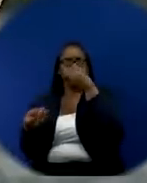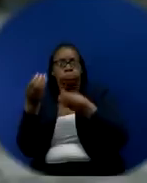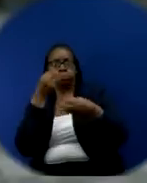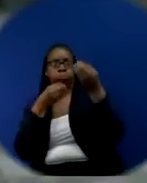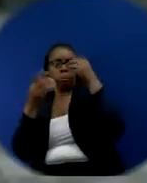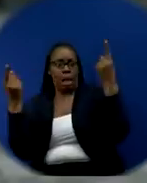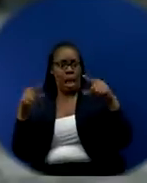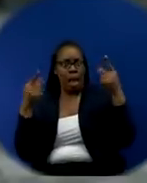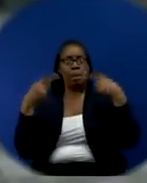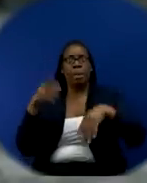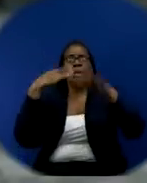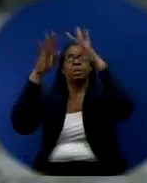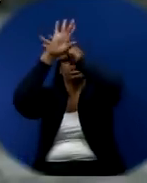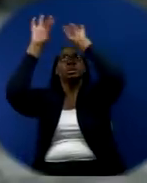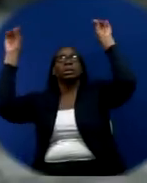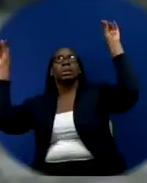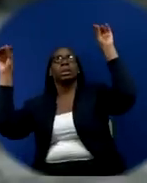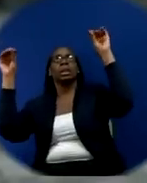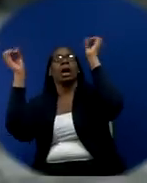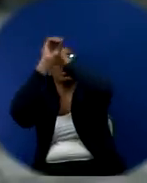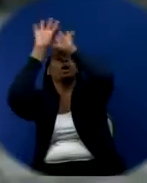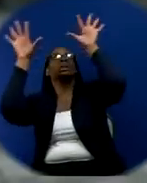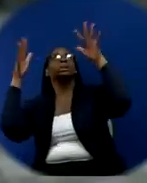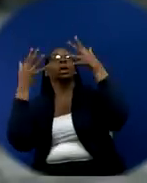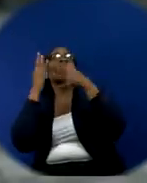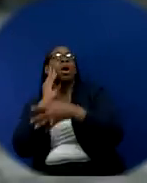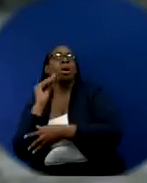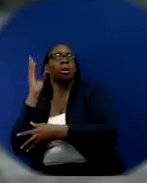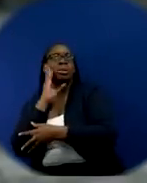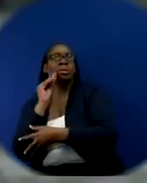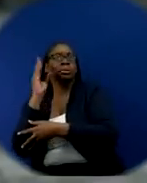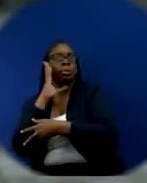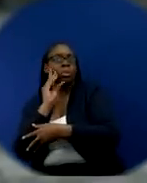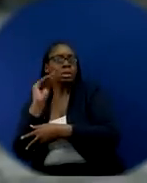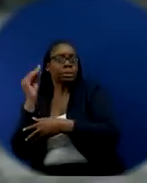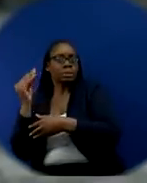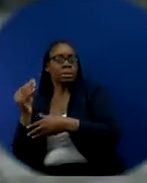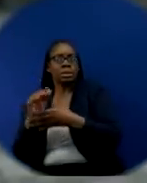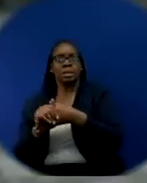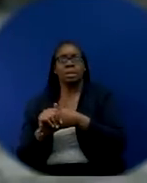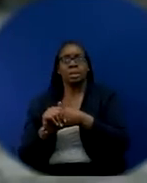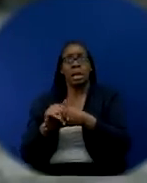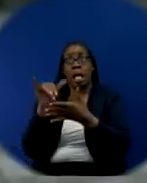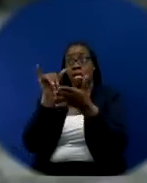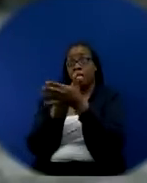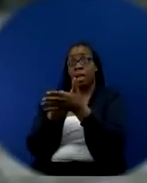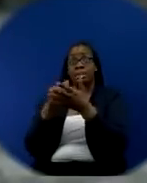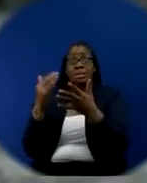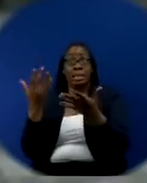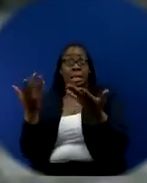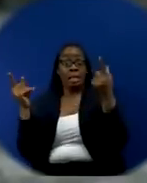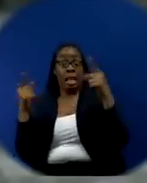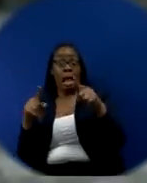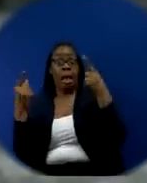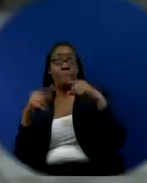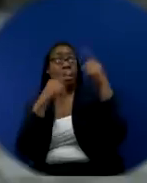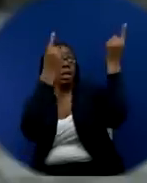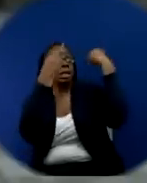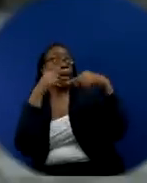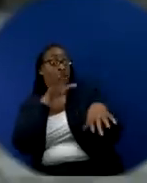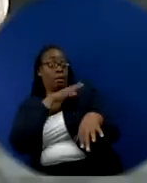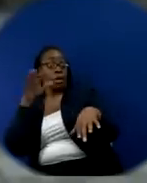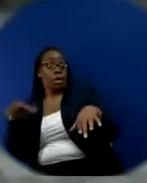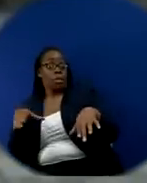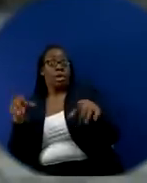heaven. It is an eschatological experience. It is an end time experience. It is that which is to happen at the coming of the Christ